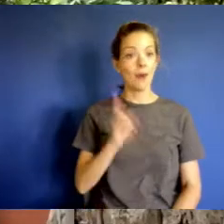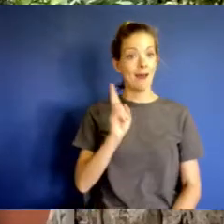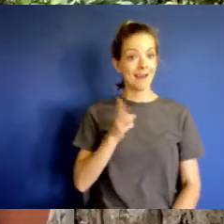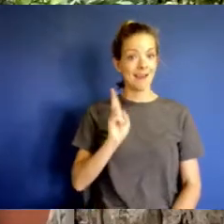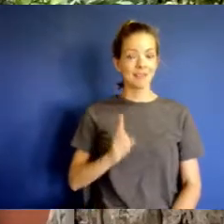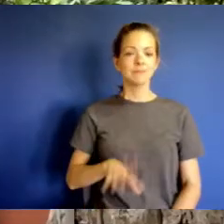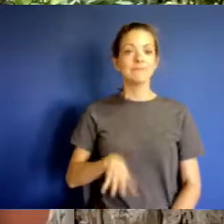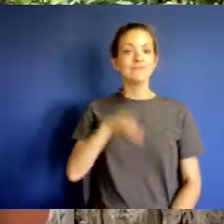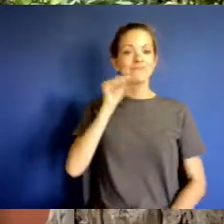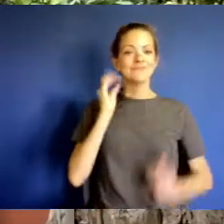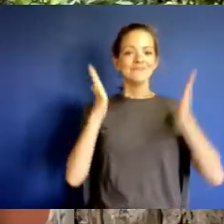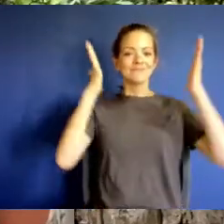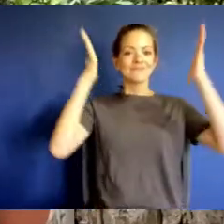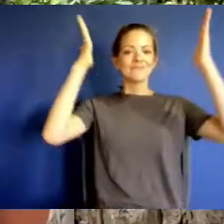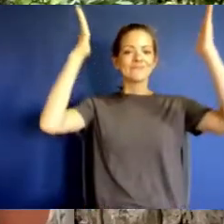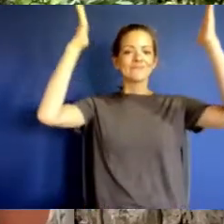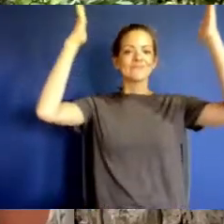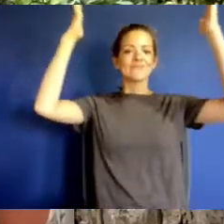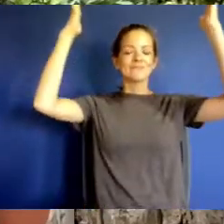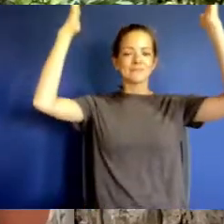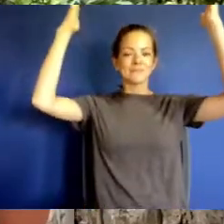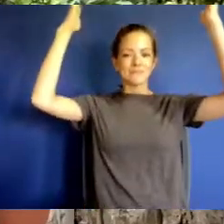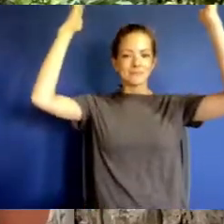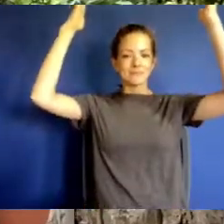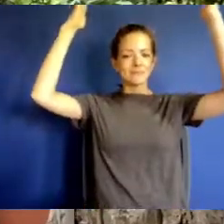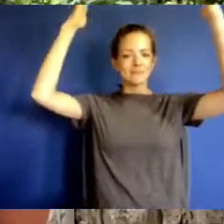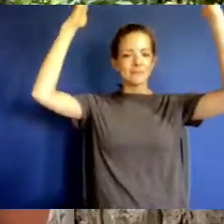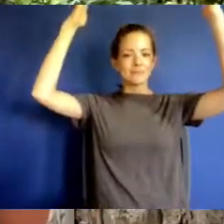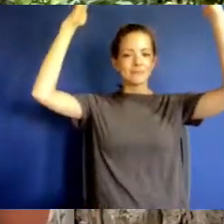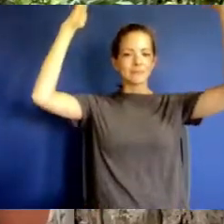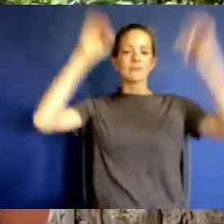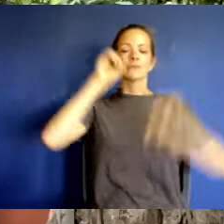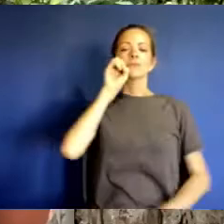And we're going to go again, so we're going to inhale, reach up,